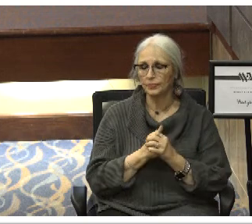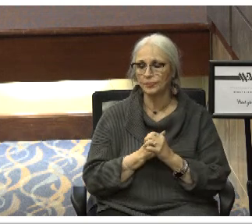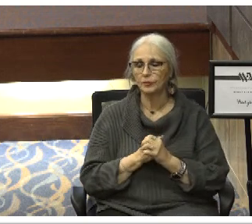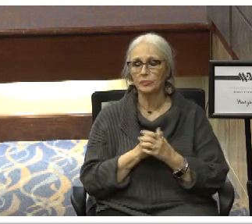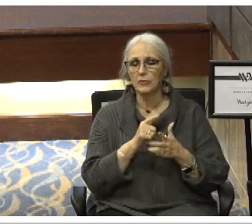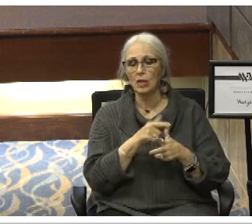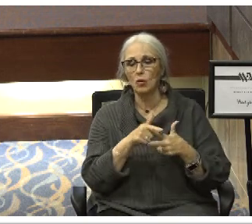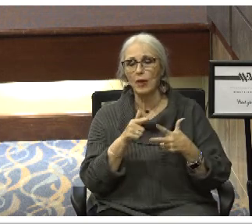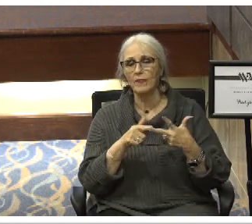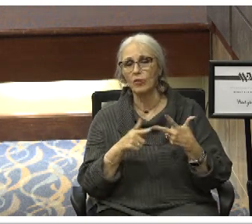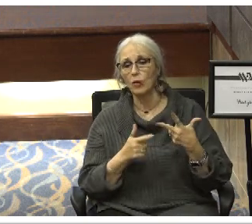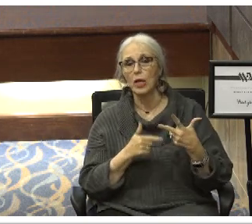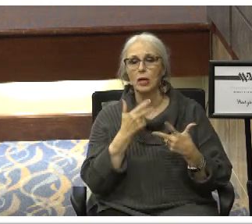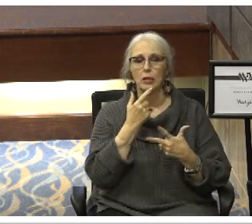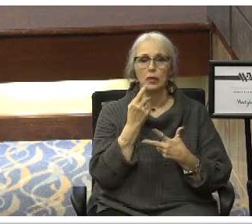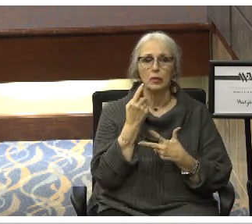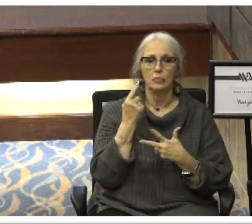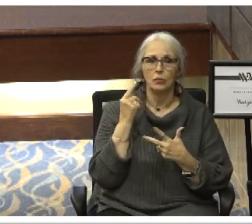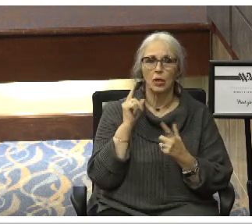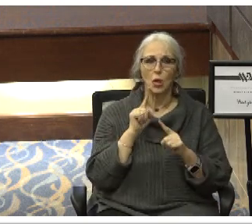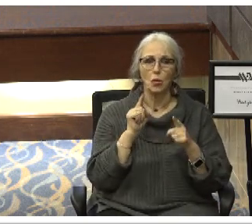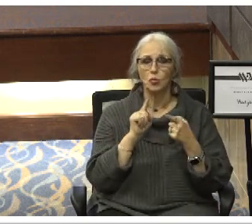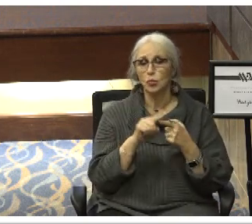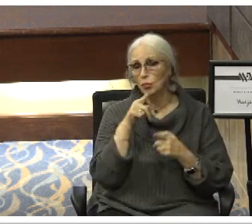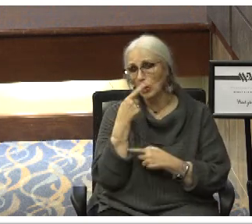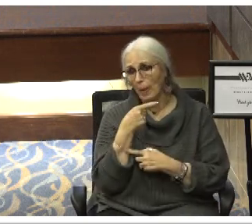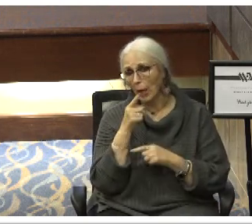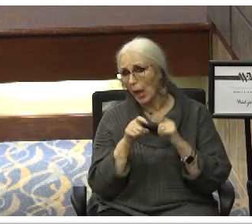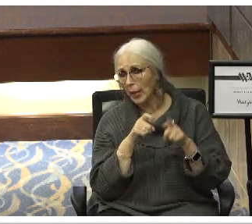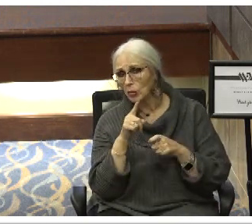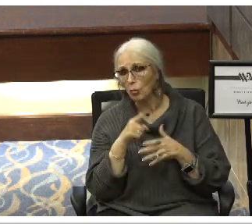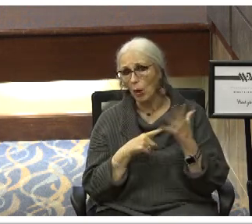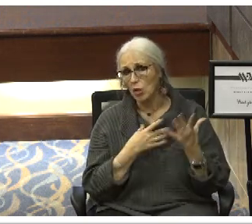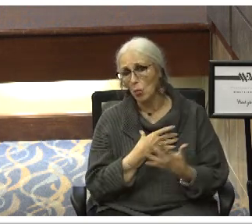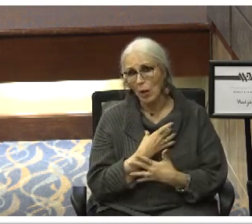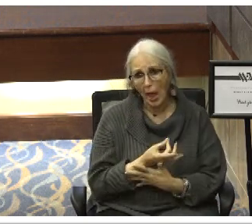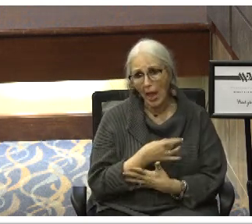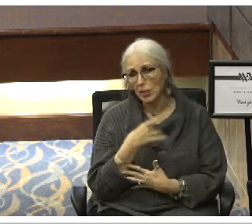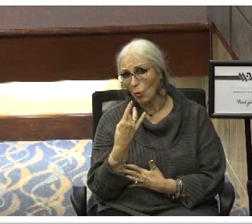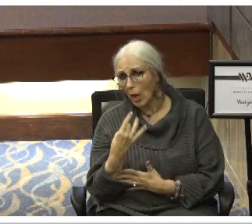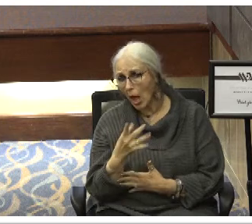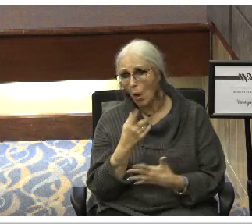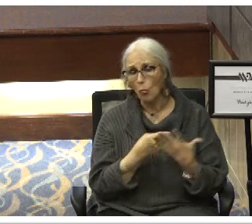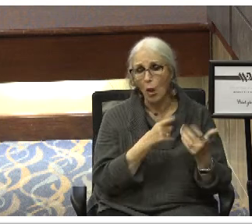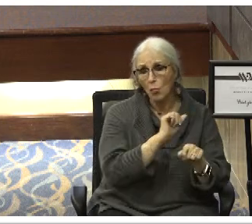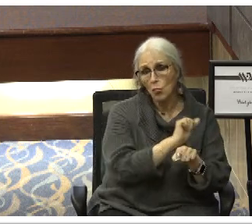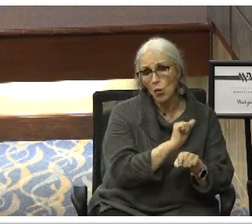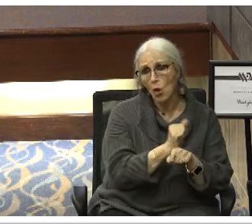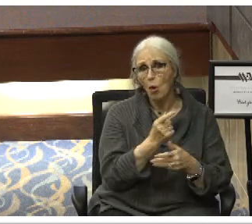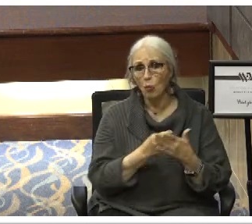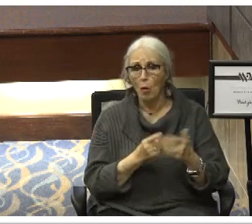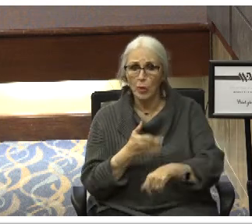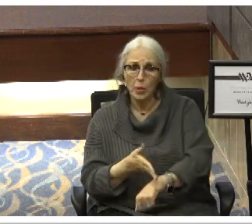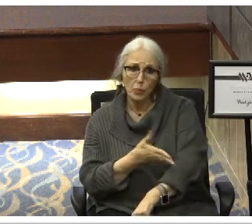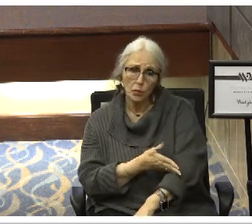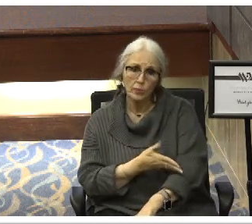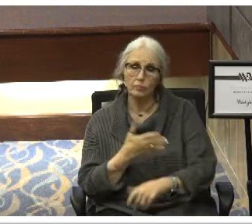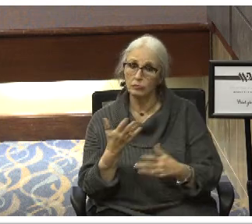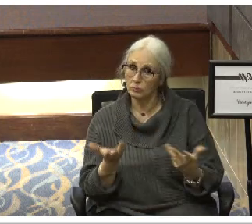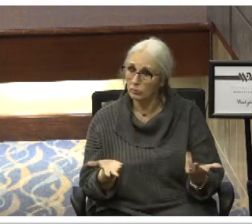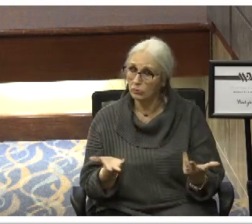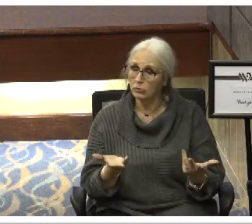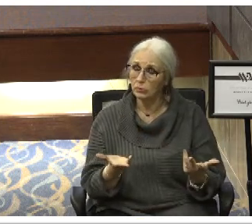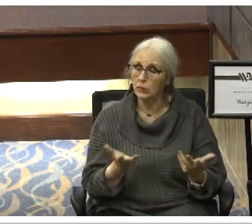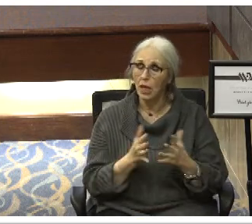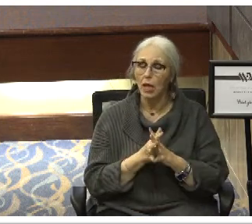alternatives to the public to ask them what they like and don't like, what works well, what wouldn't work well, and so